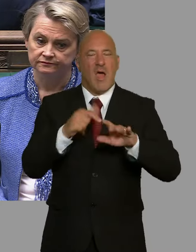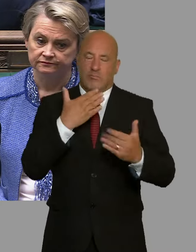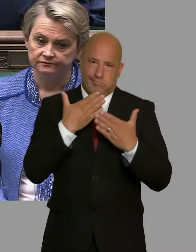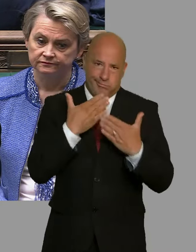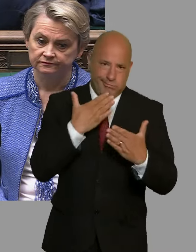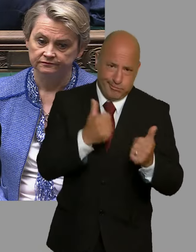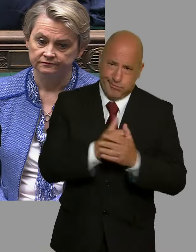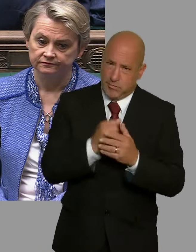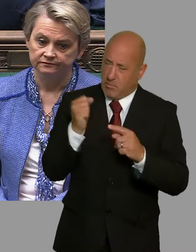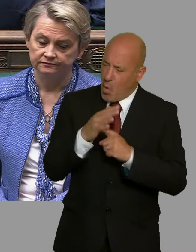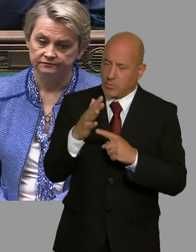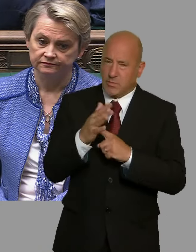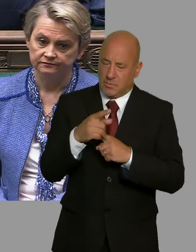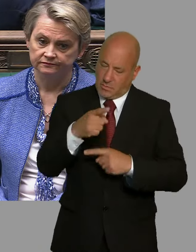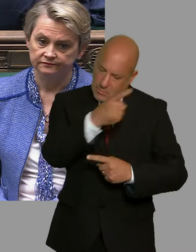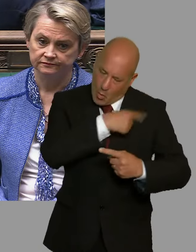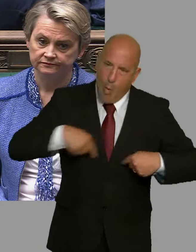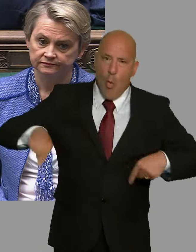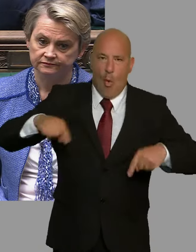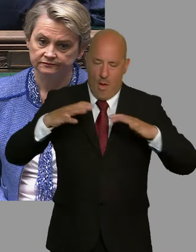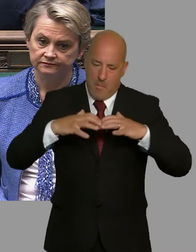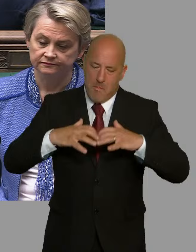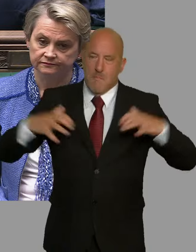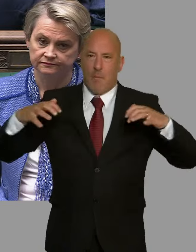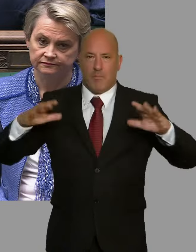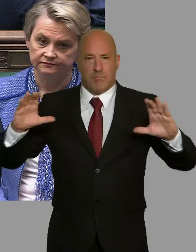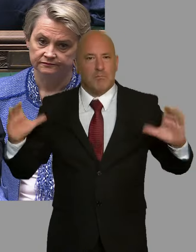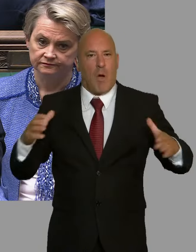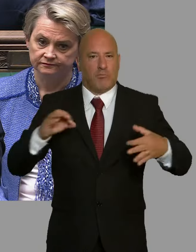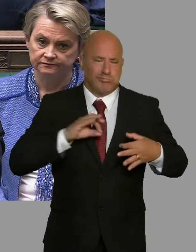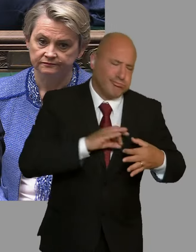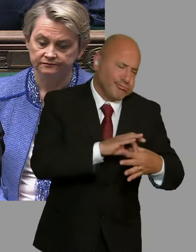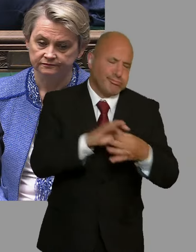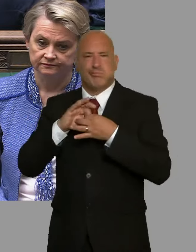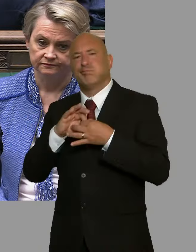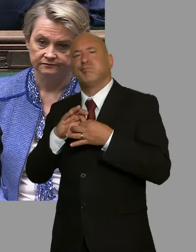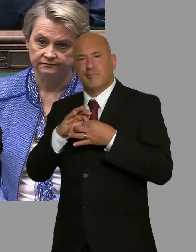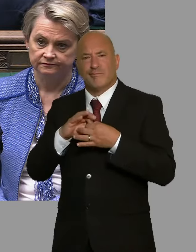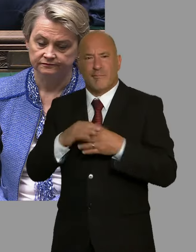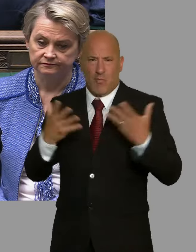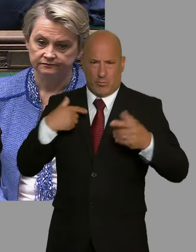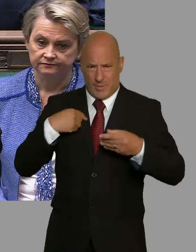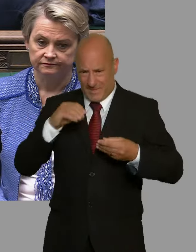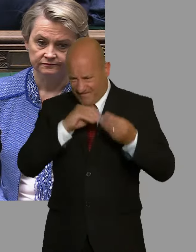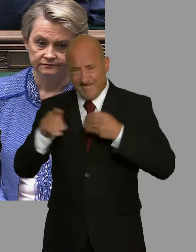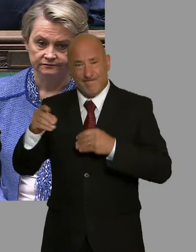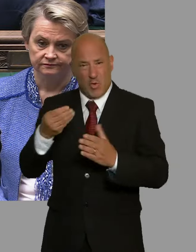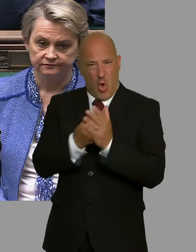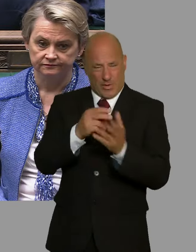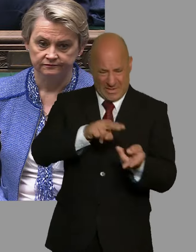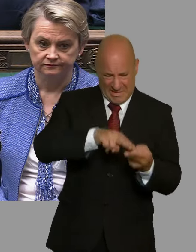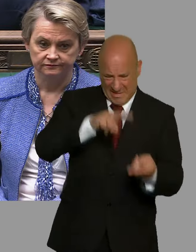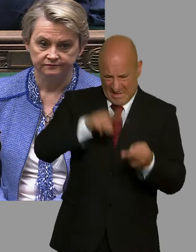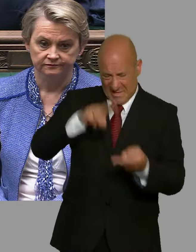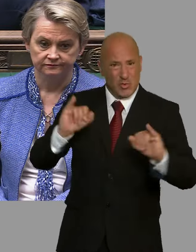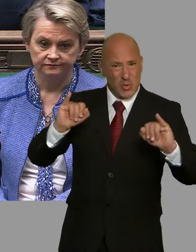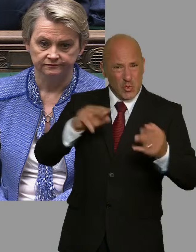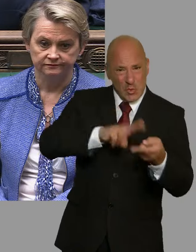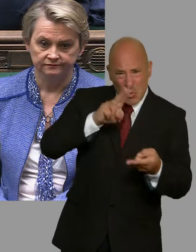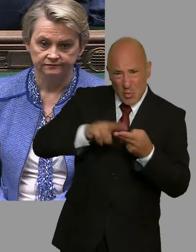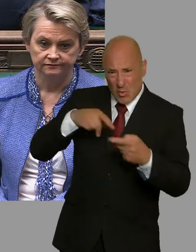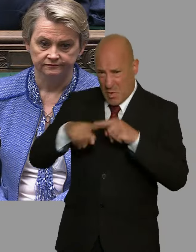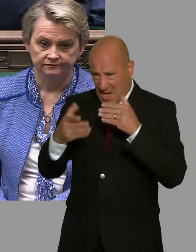important, because the impact it will have on prices, particularly in supermarkets, directly affecting those who are affected by the cost